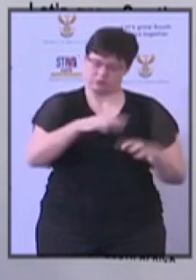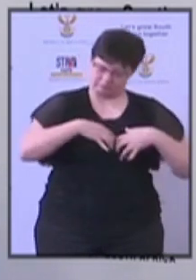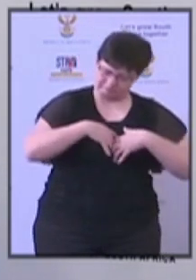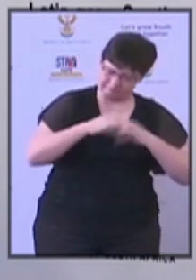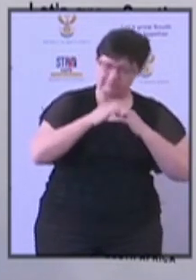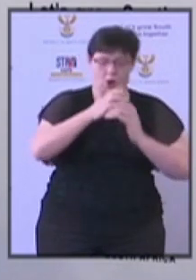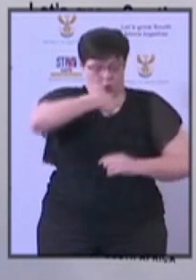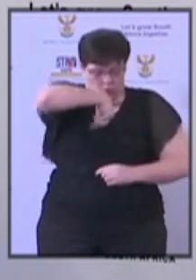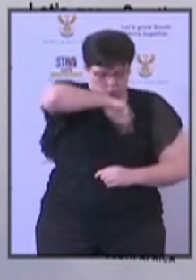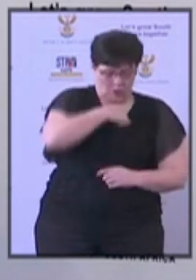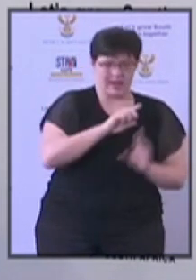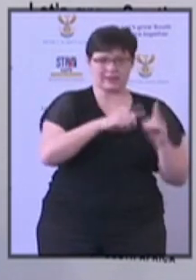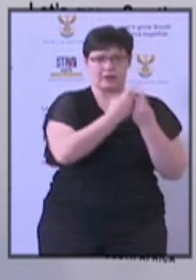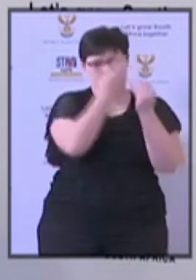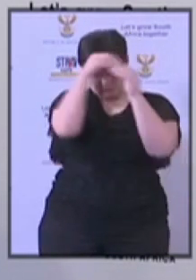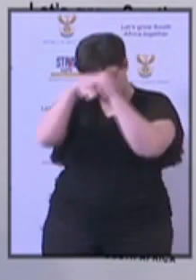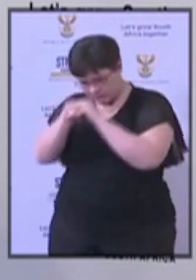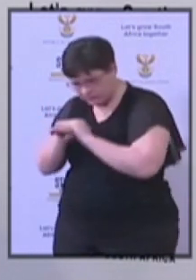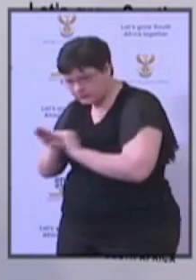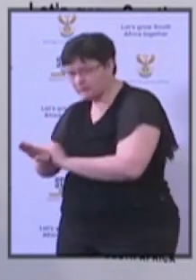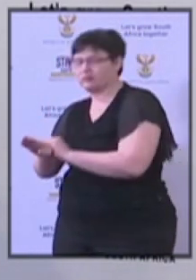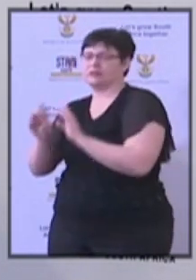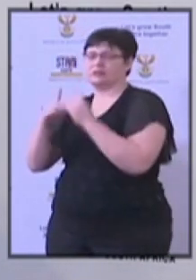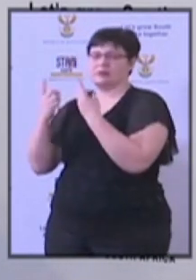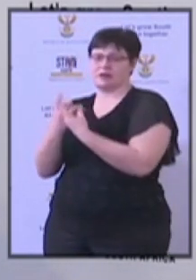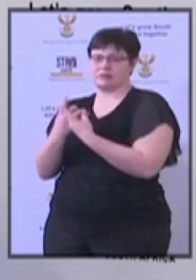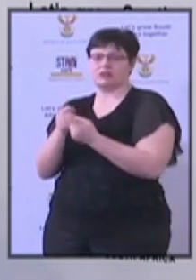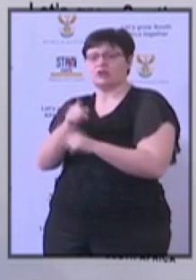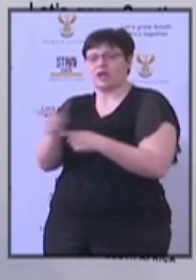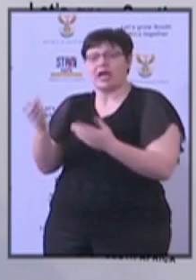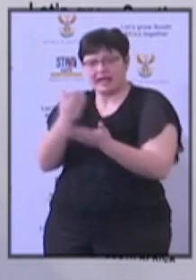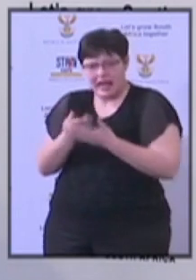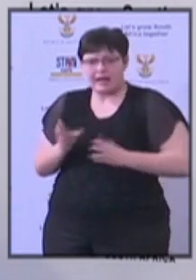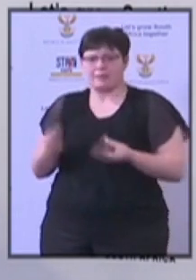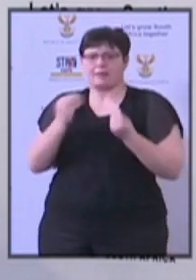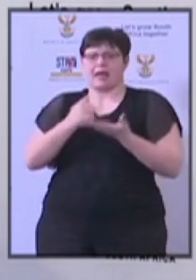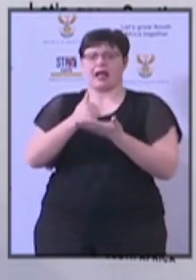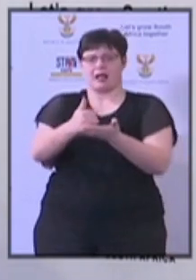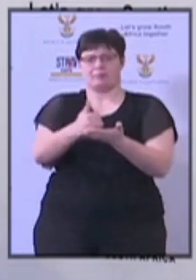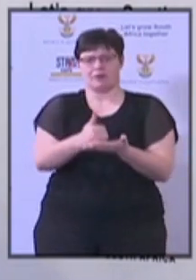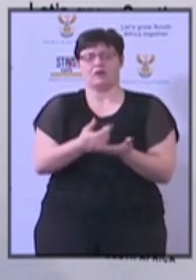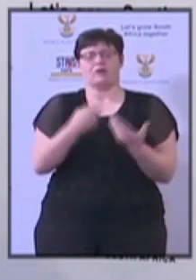to learners, siye kubona lapha abakhona sikwazi ukubasiza labakhona ezikoleni.